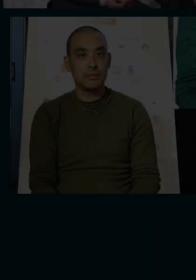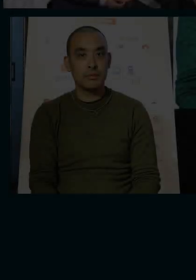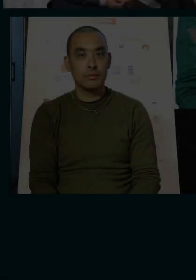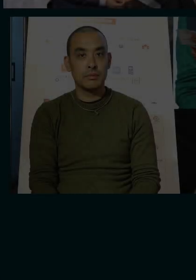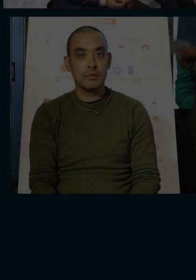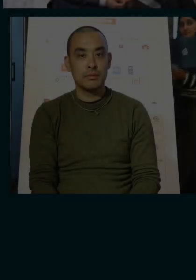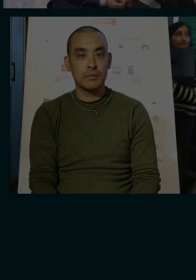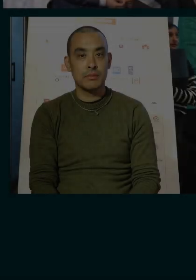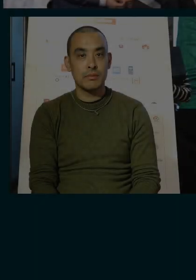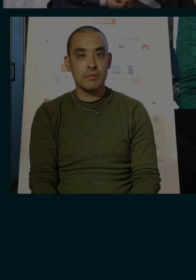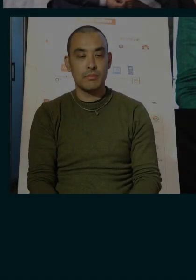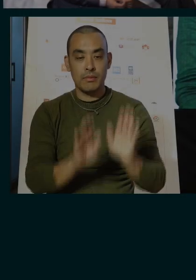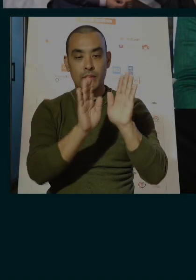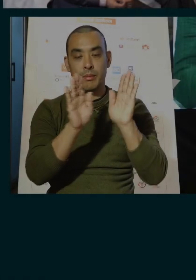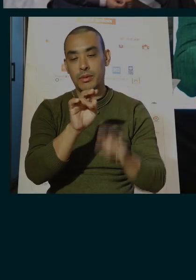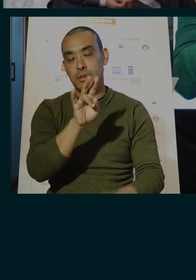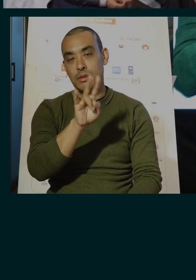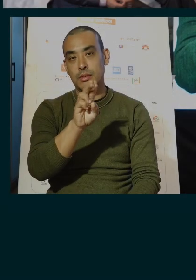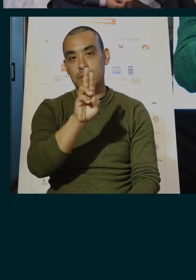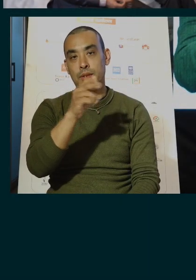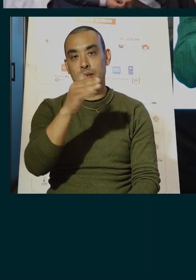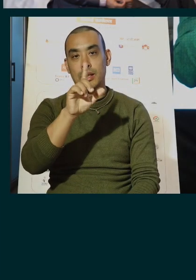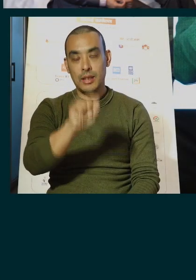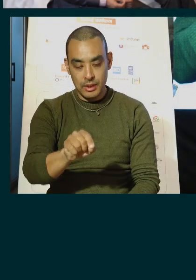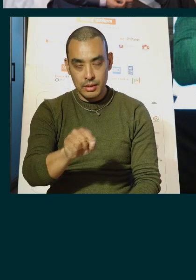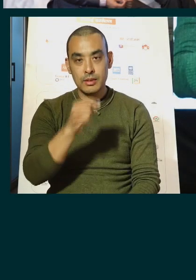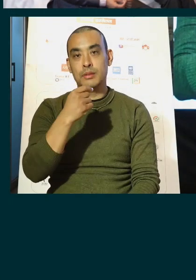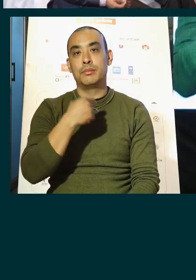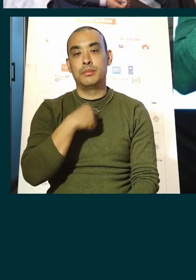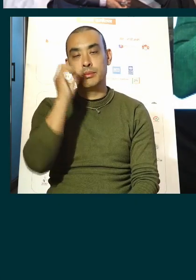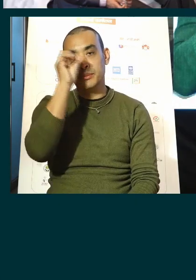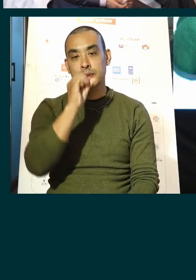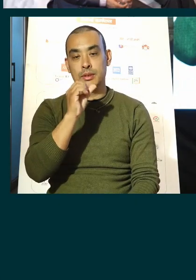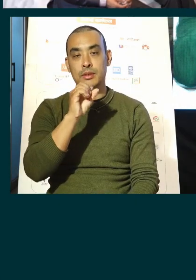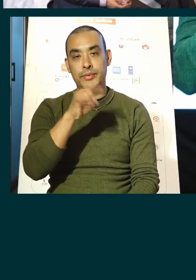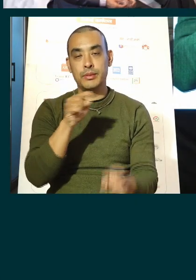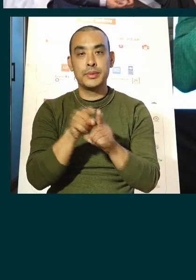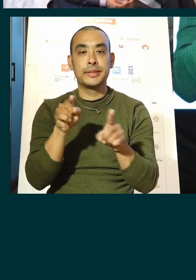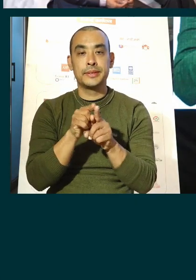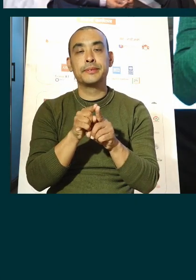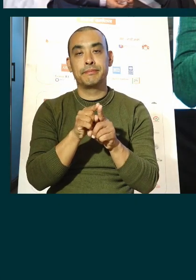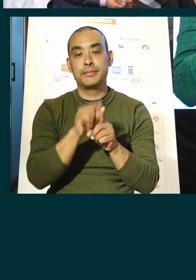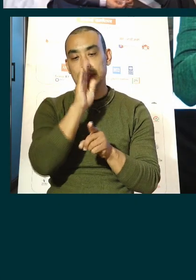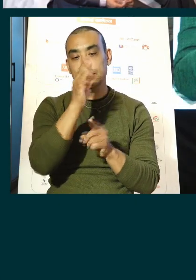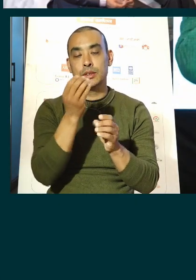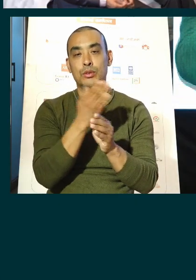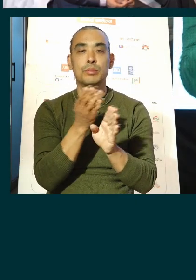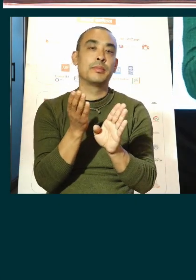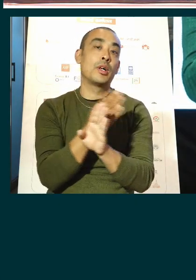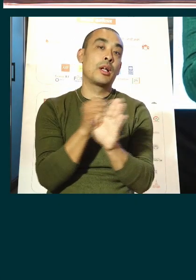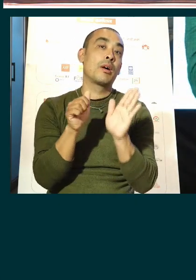Thank you, Sharmila. So I won't introduce myself again, rather I start directly from the